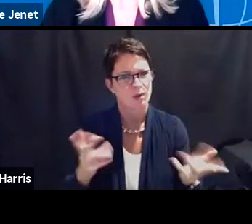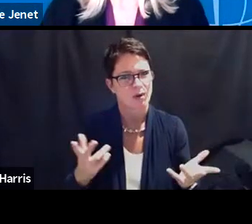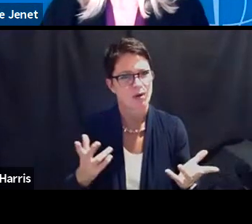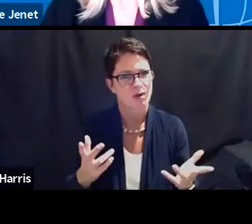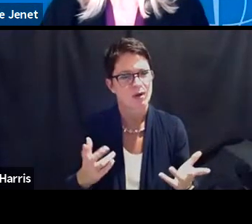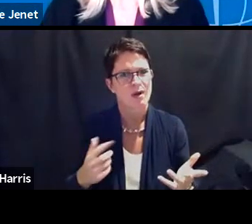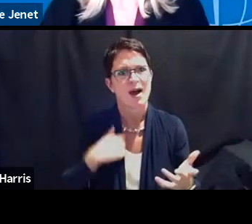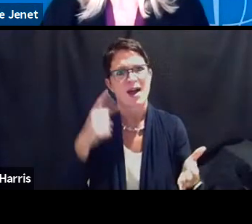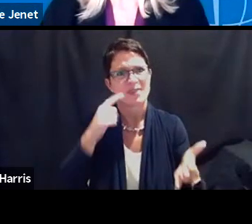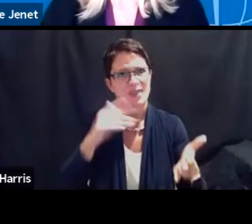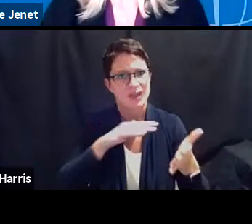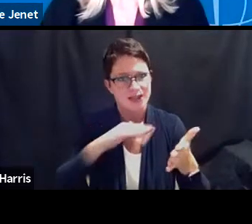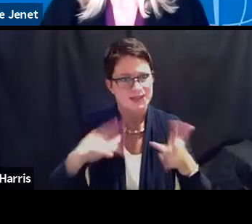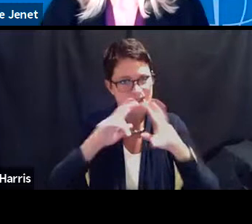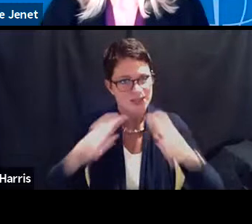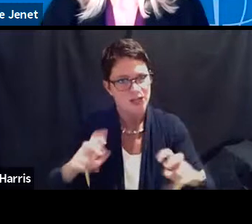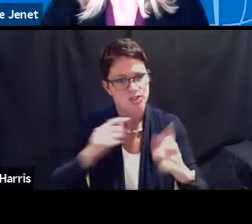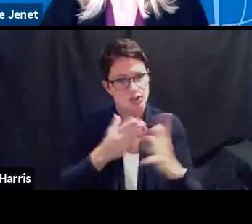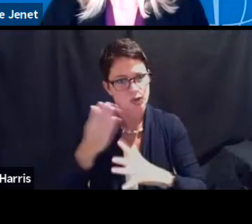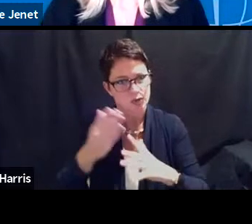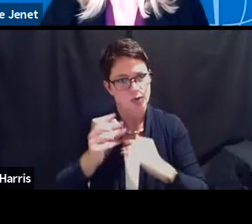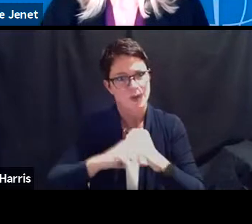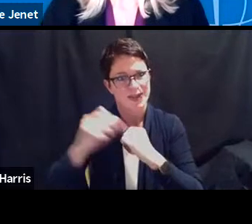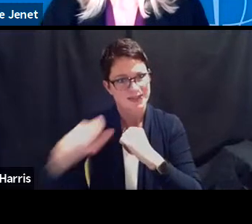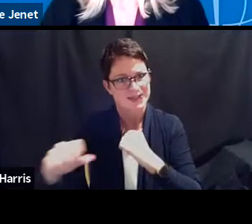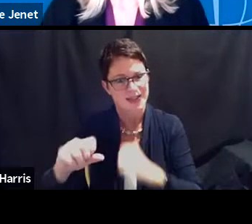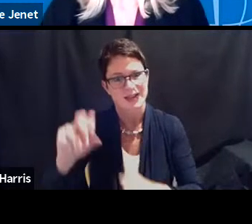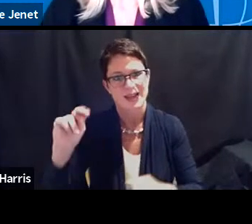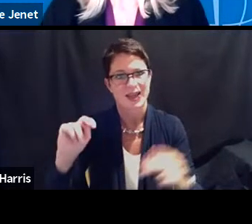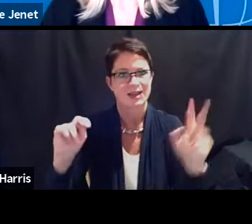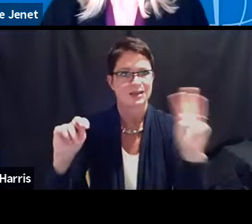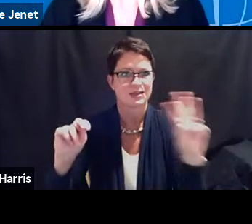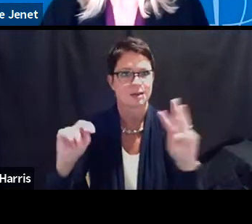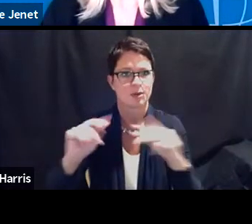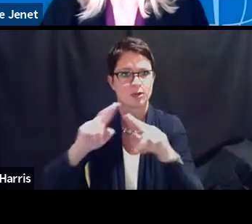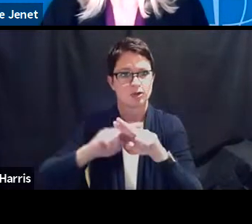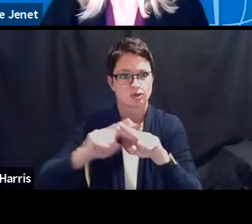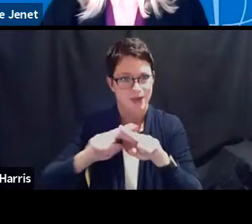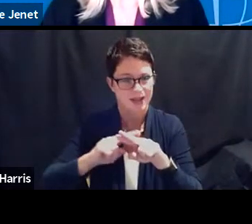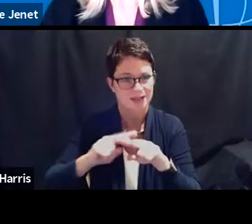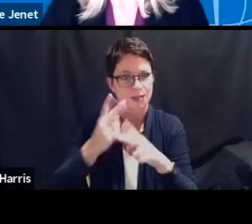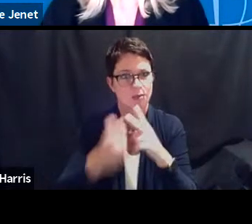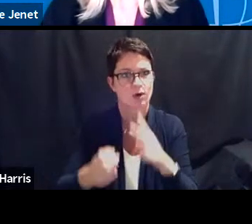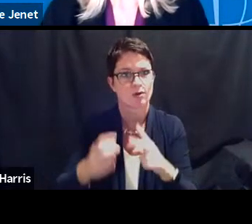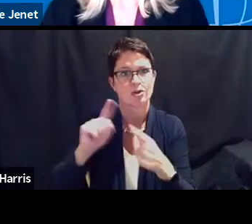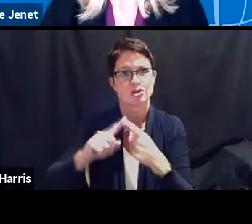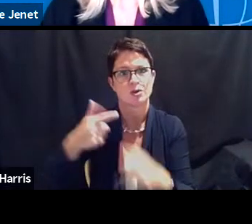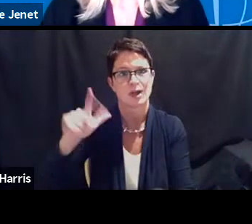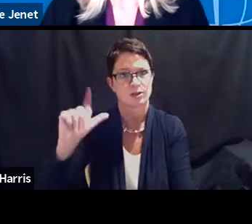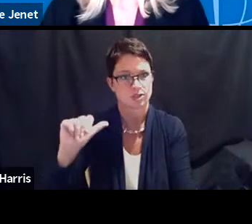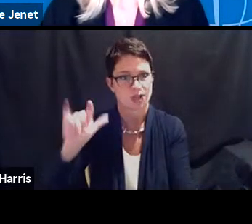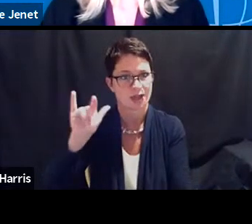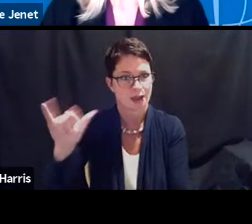that a study should go through an extension of the N&W trains towards LaGuardia Airport, and